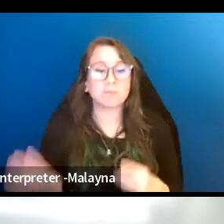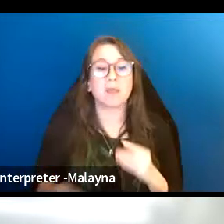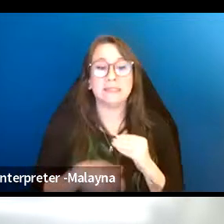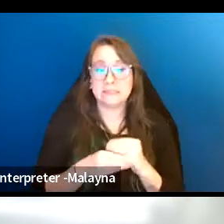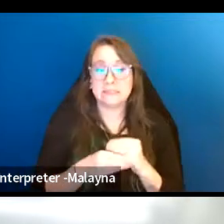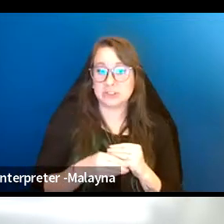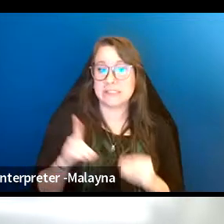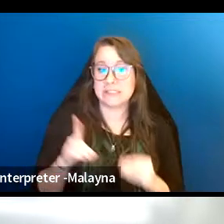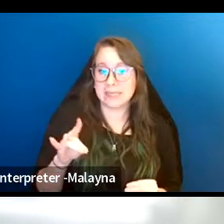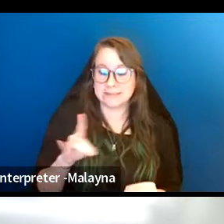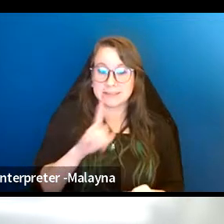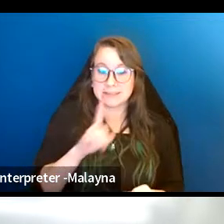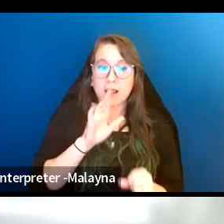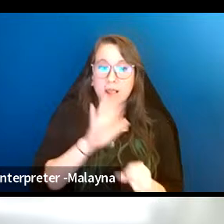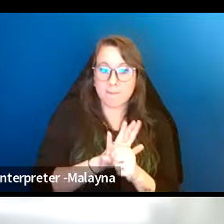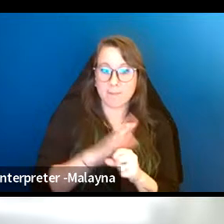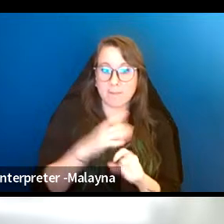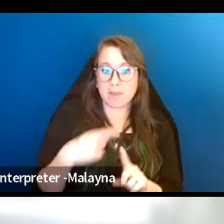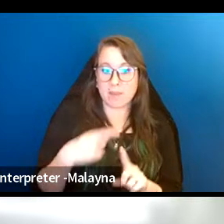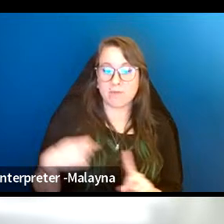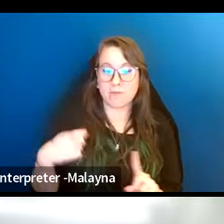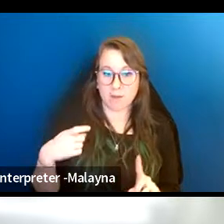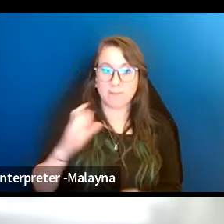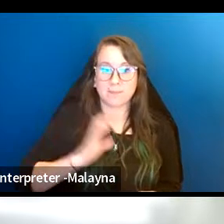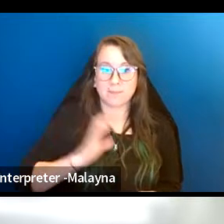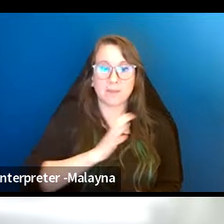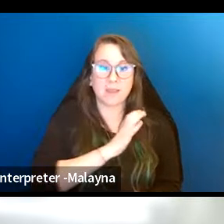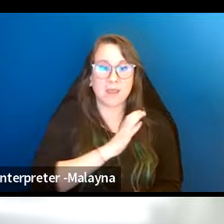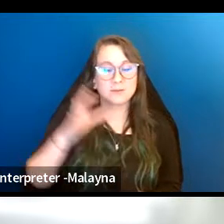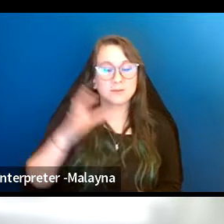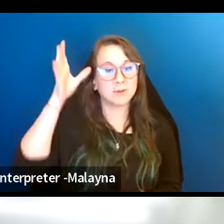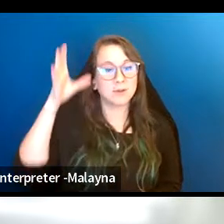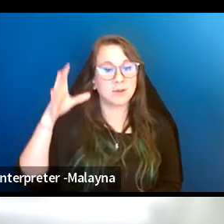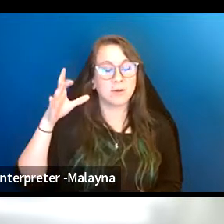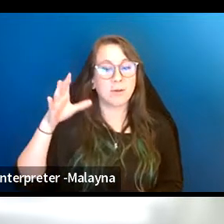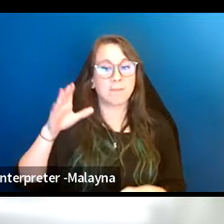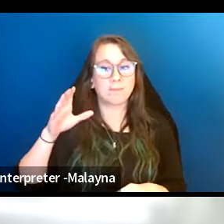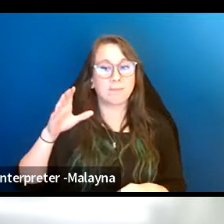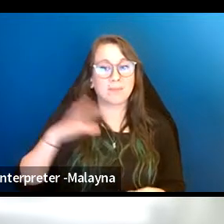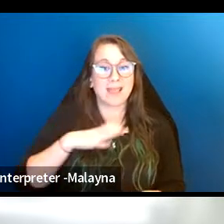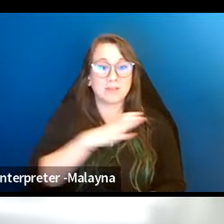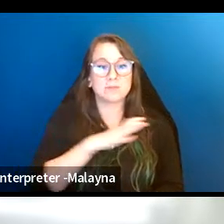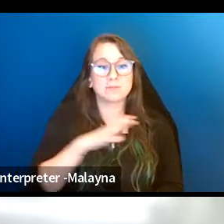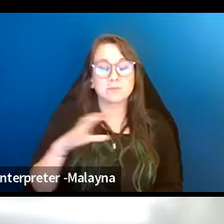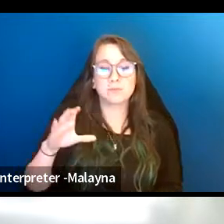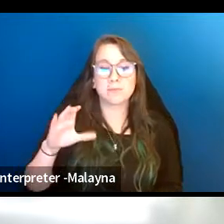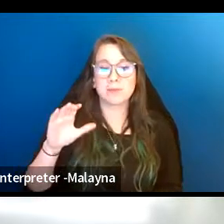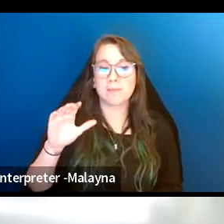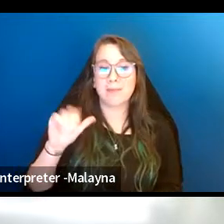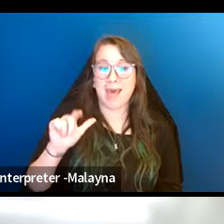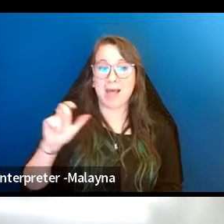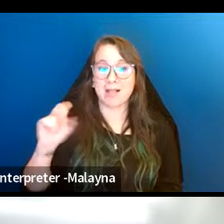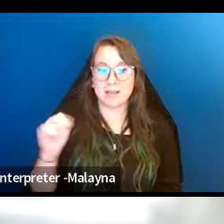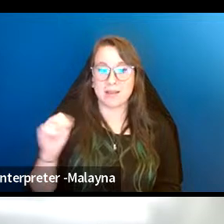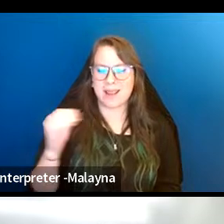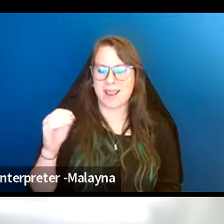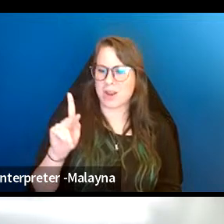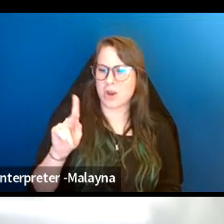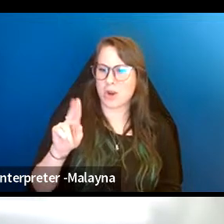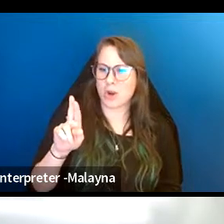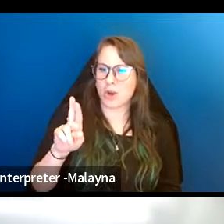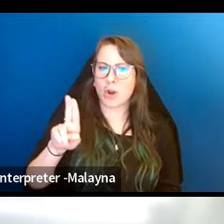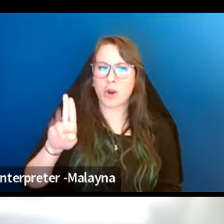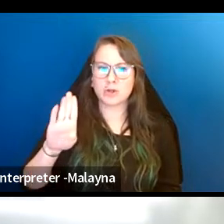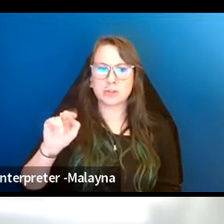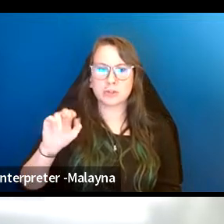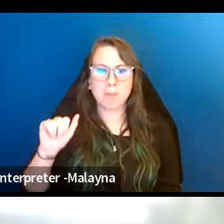get a commitment from Councilmember Allen and Director Kirschbaum to change